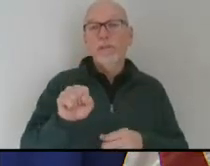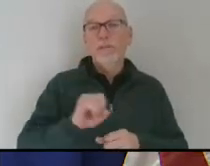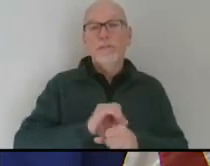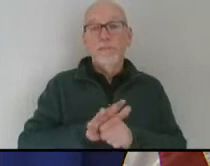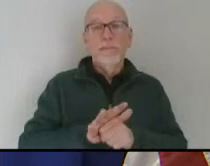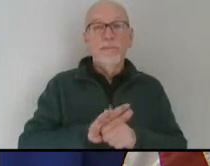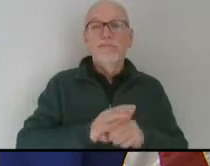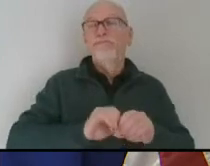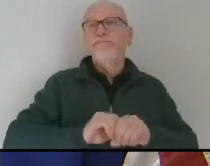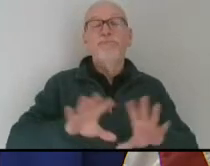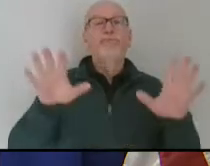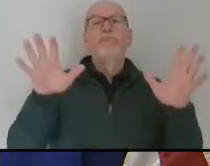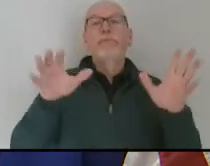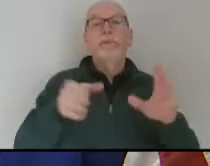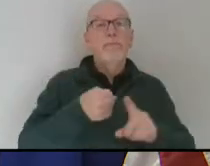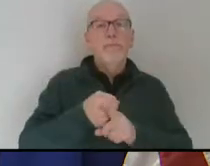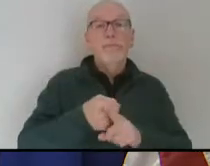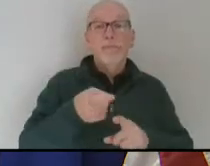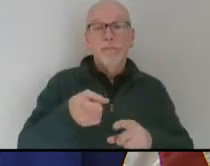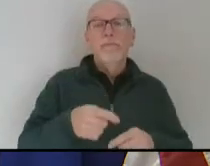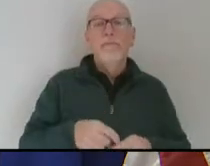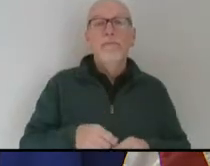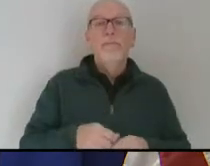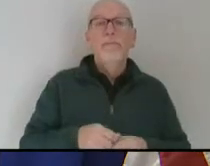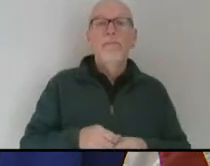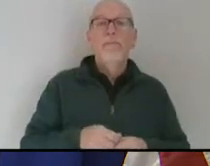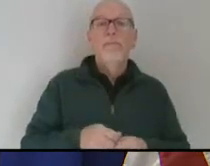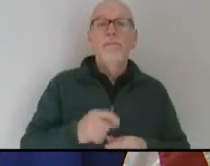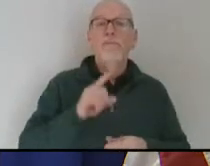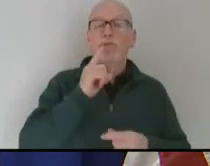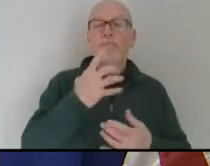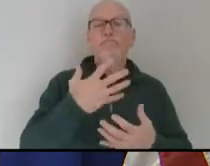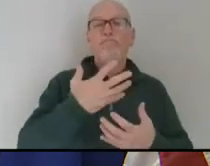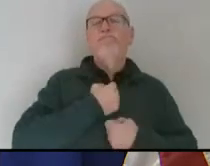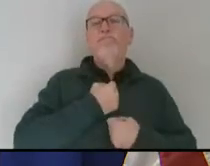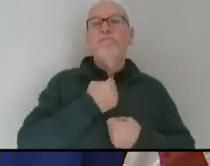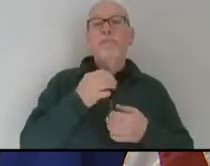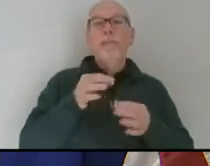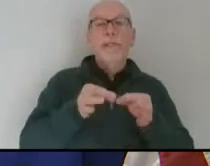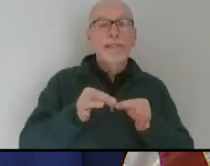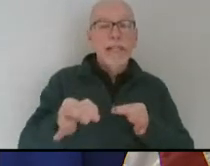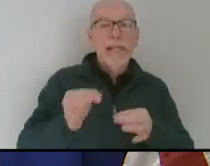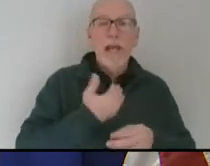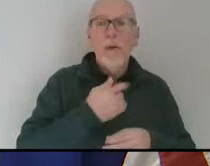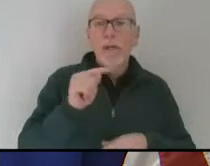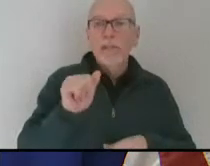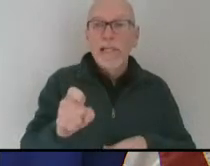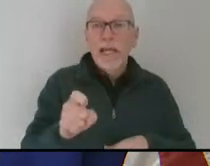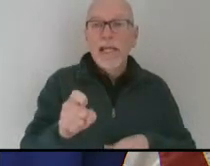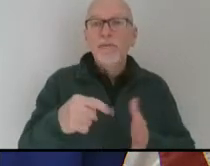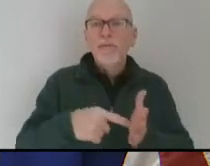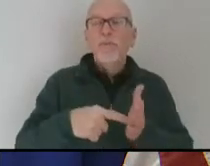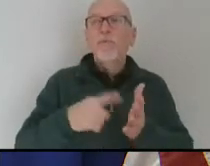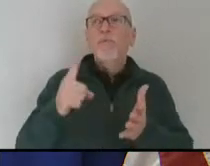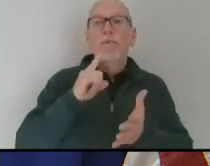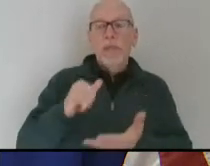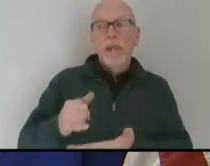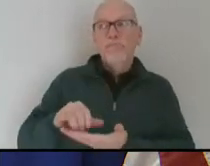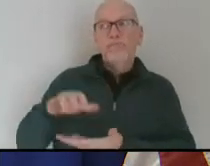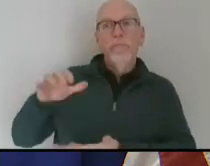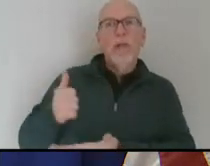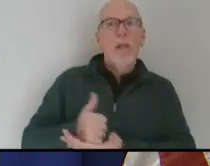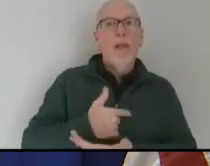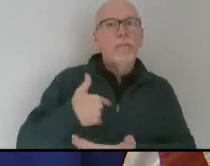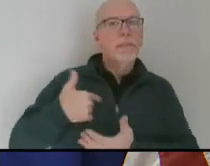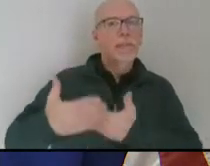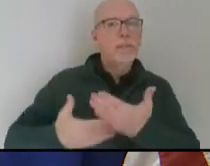pandemic was really getting a grip on us all in terms of delaying our taxes that were due, helped us.